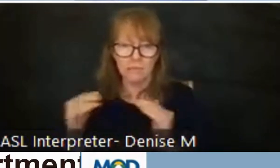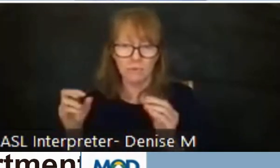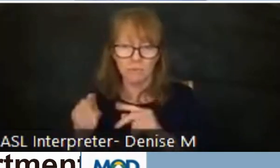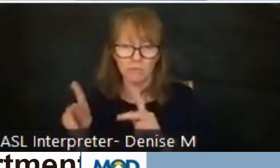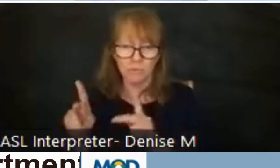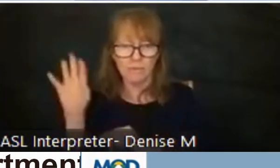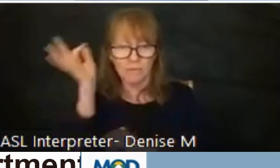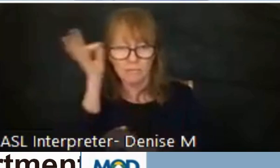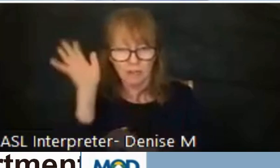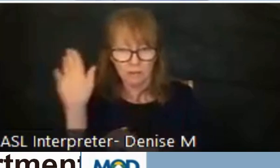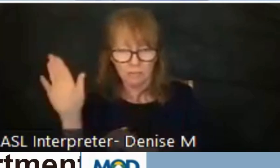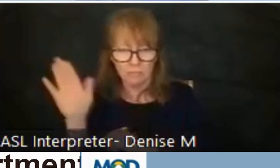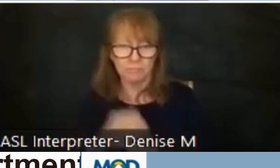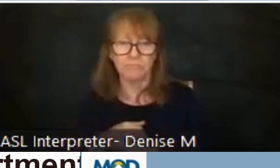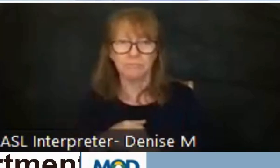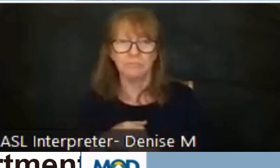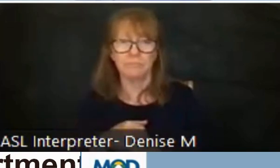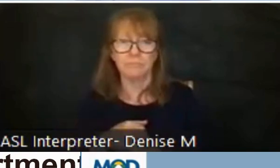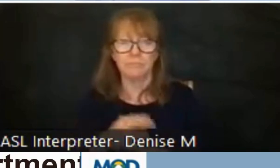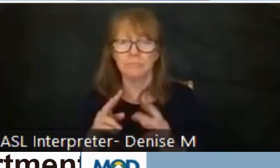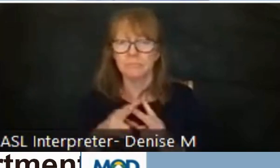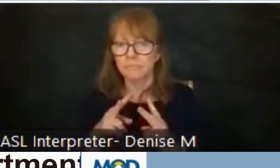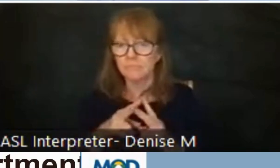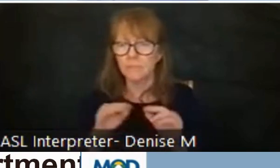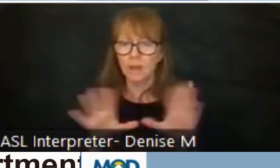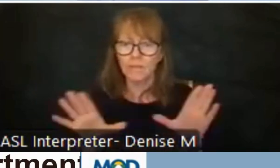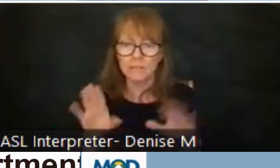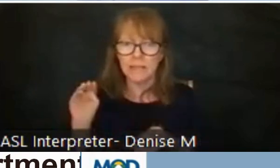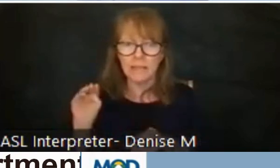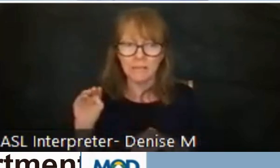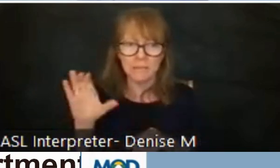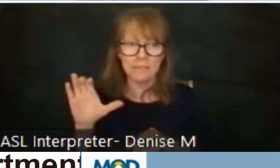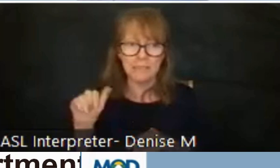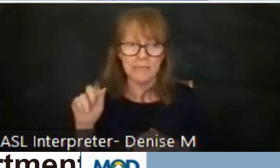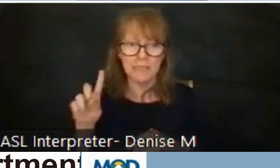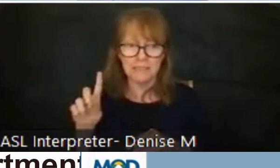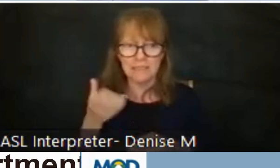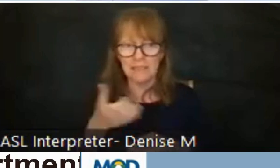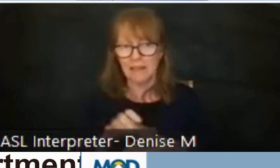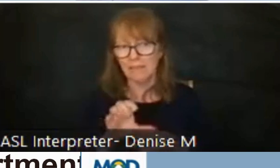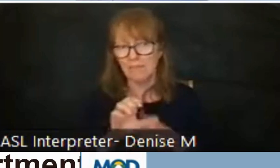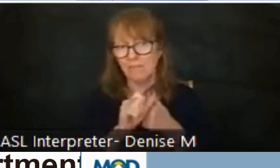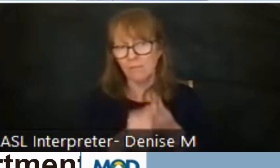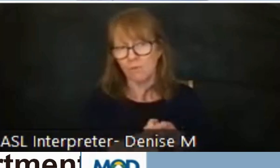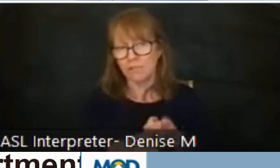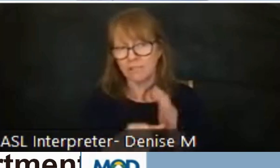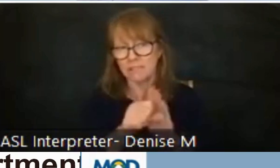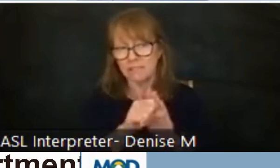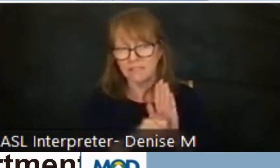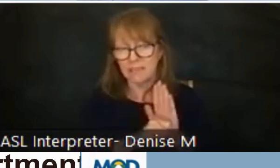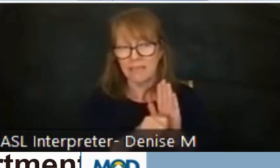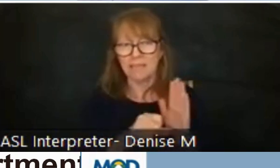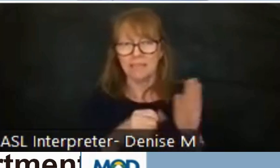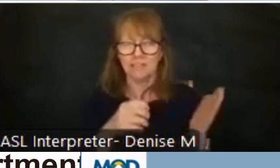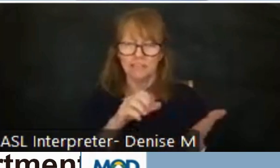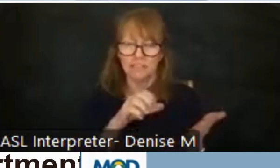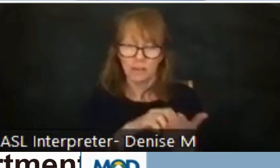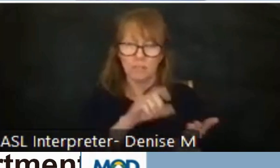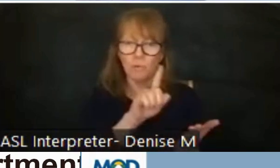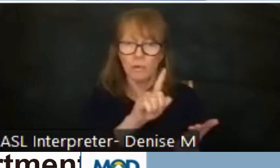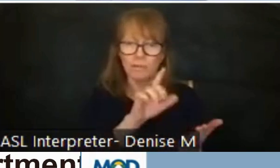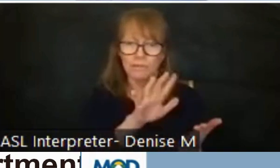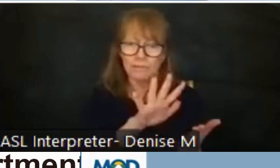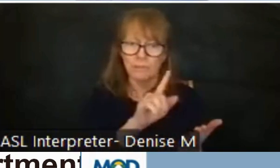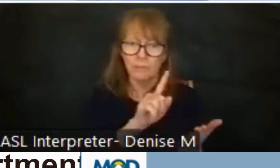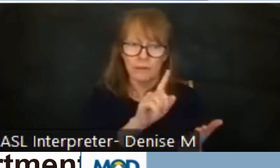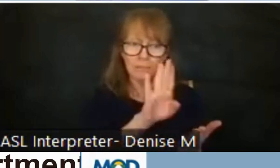federal side. Obviously, MCAD enforces the state version of the law, the Chapter 151B, and HUD enforces